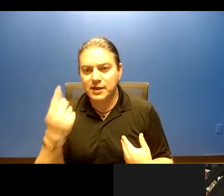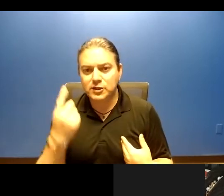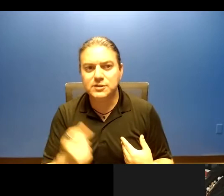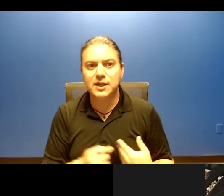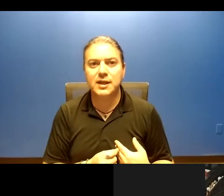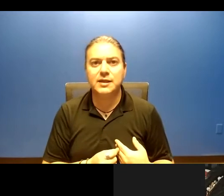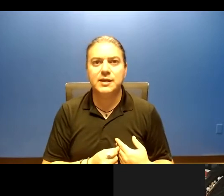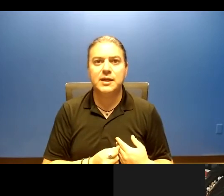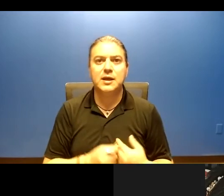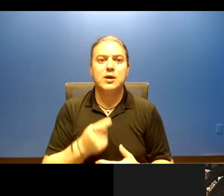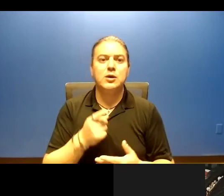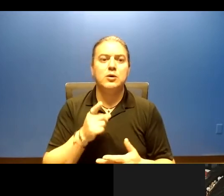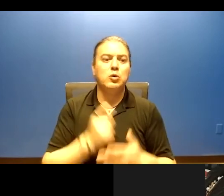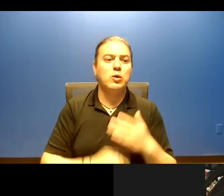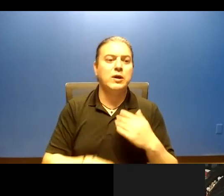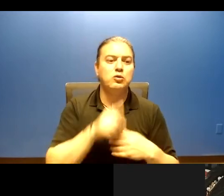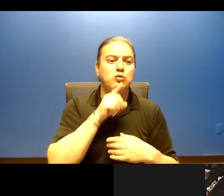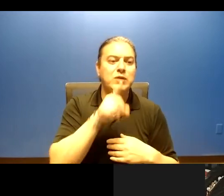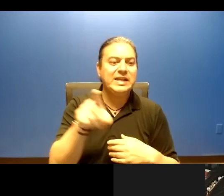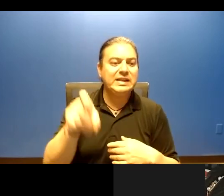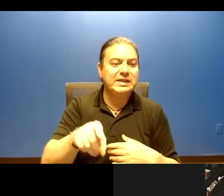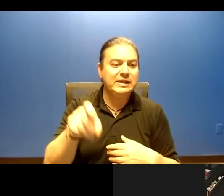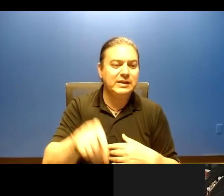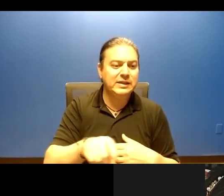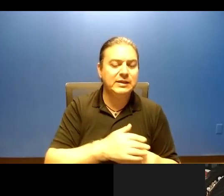we really needed.